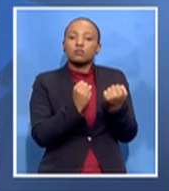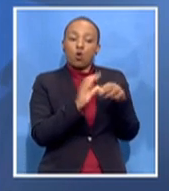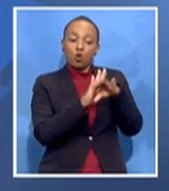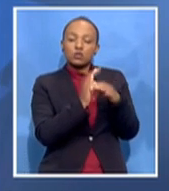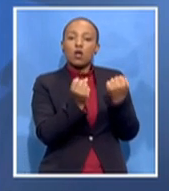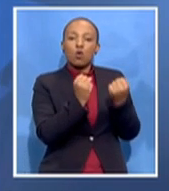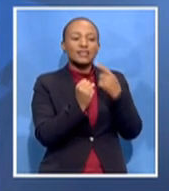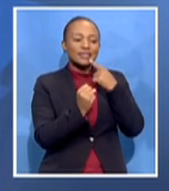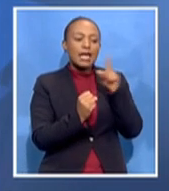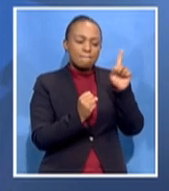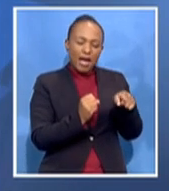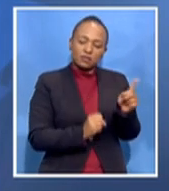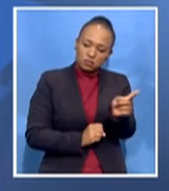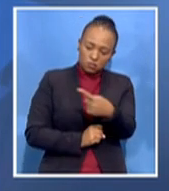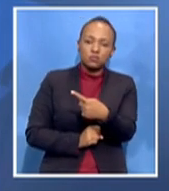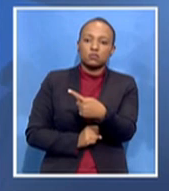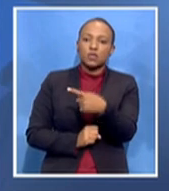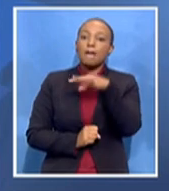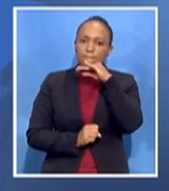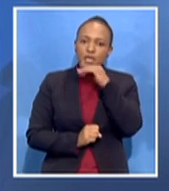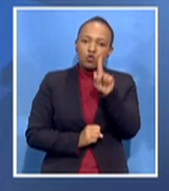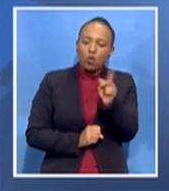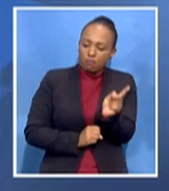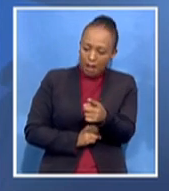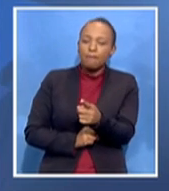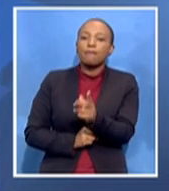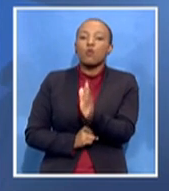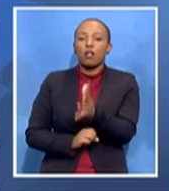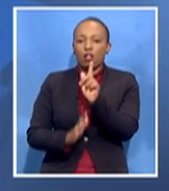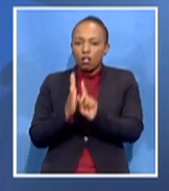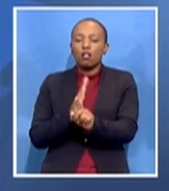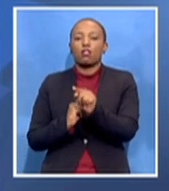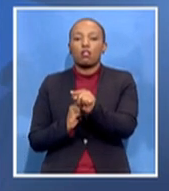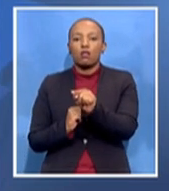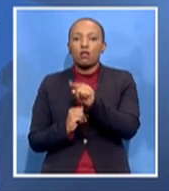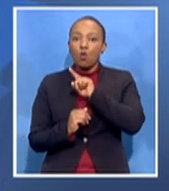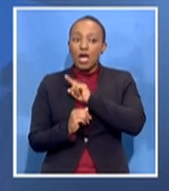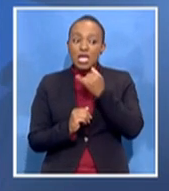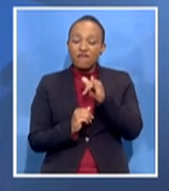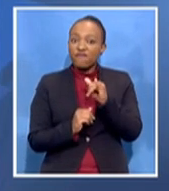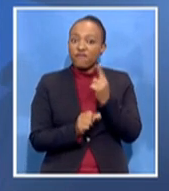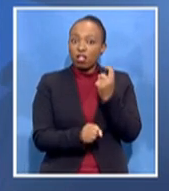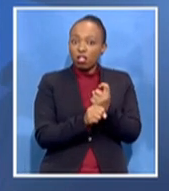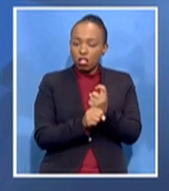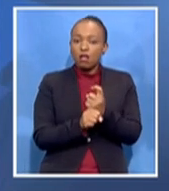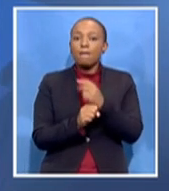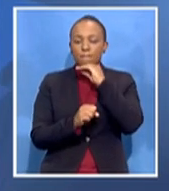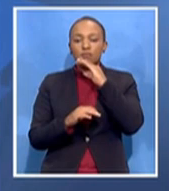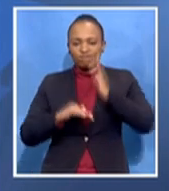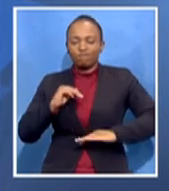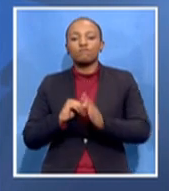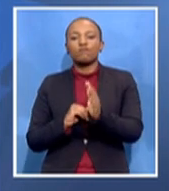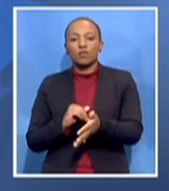will appear, and that there are consequences if there is a failure to appear, which is what Jacob